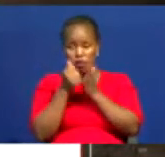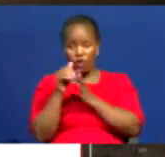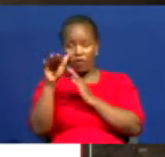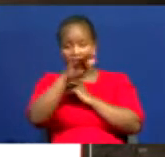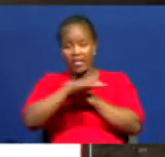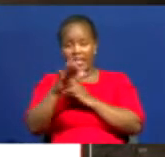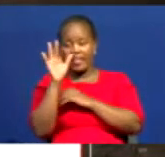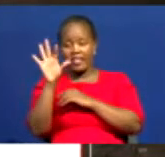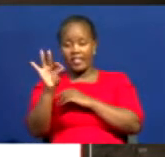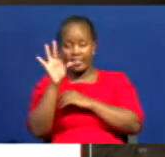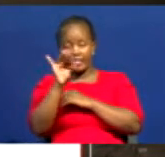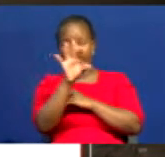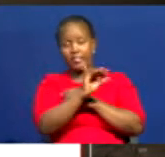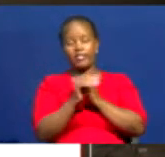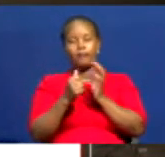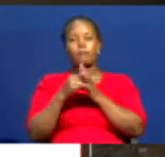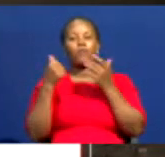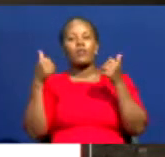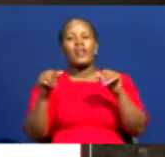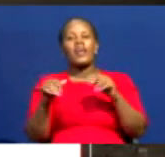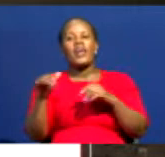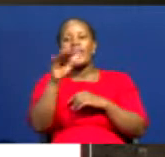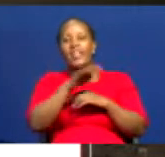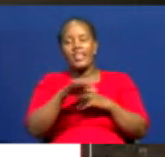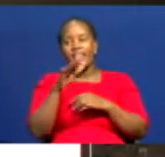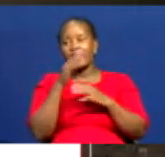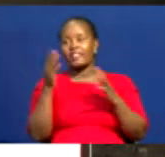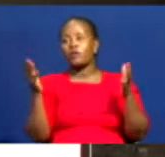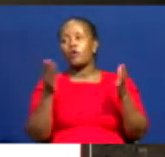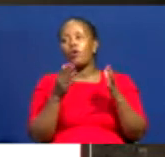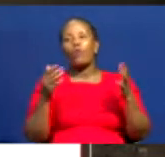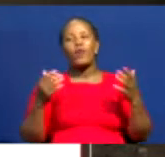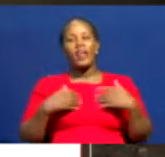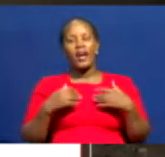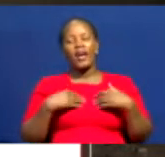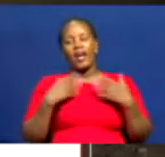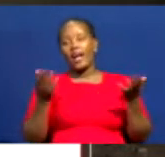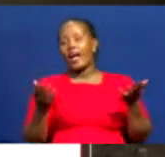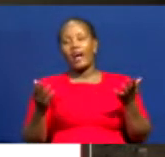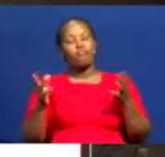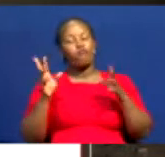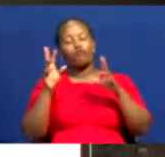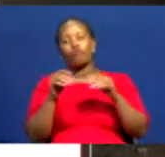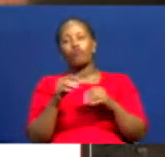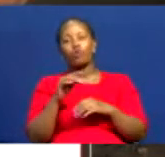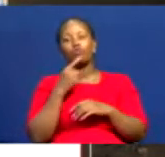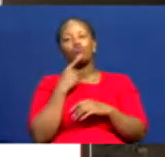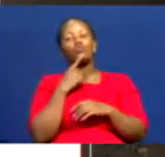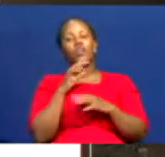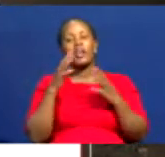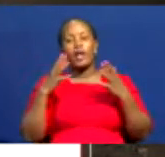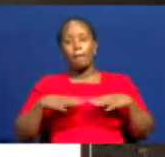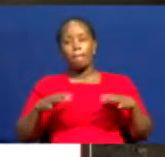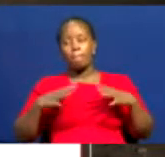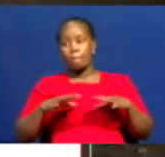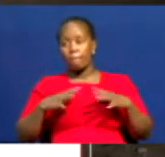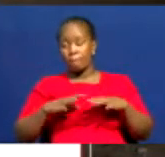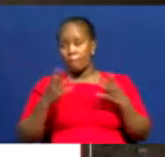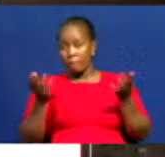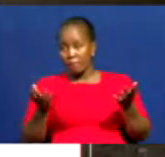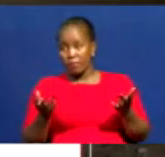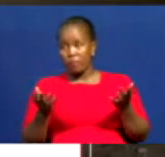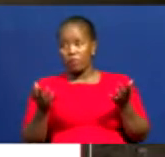So any area that do not have, that Turkanas have already been chased